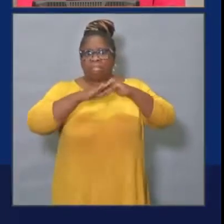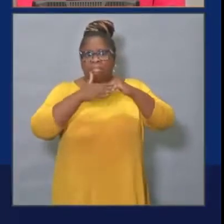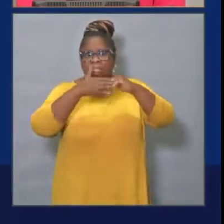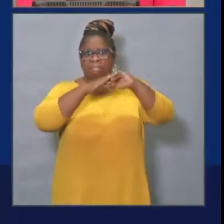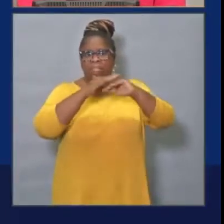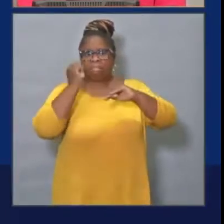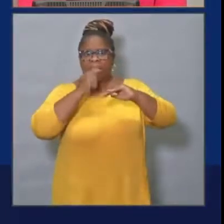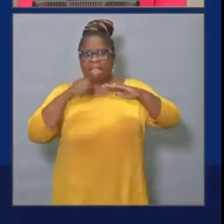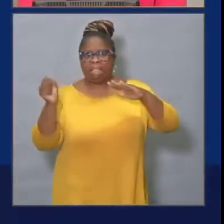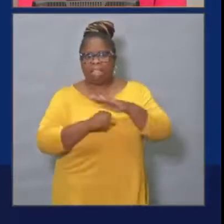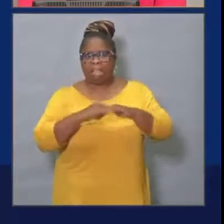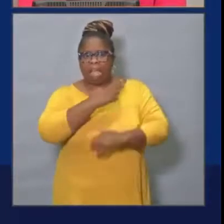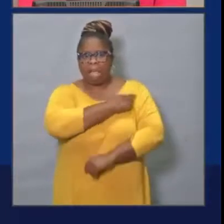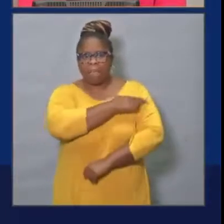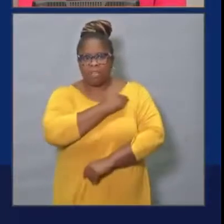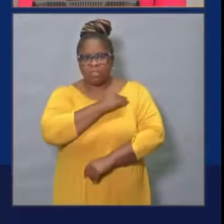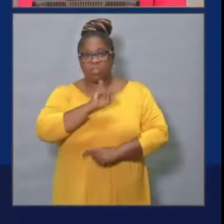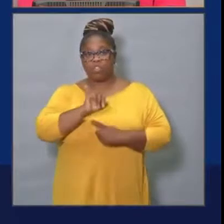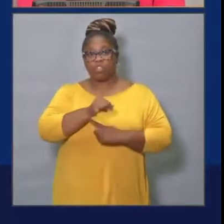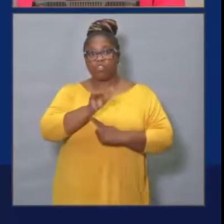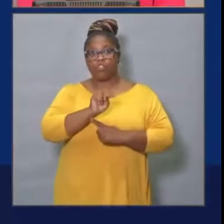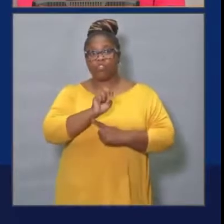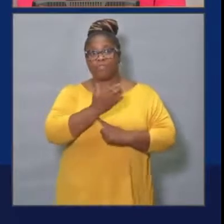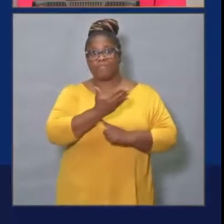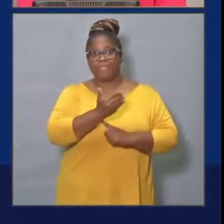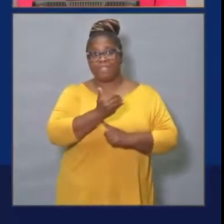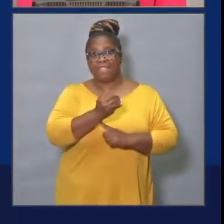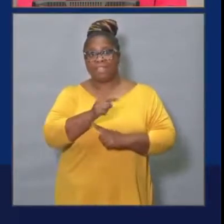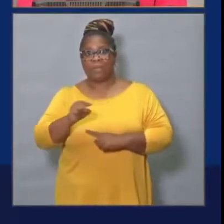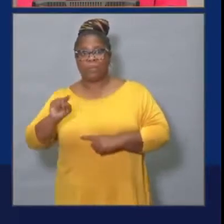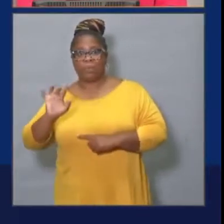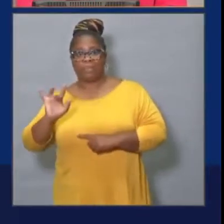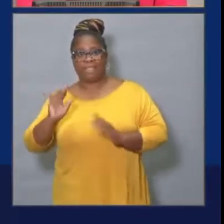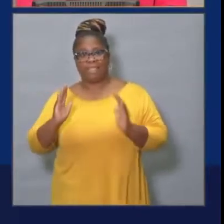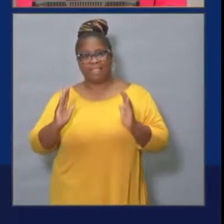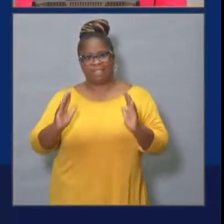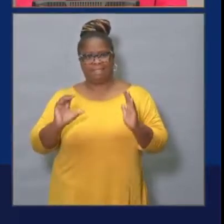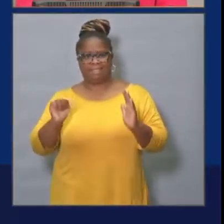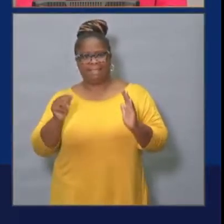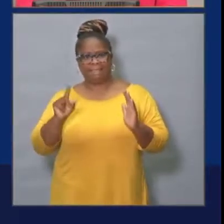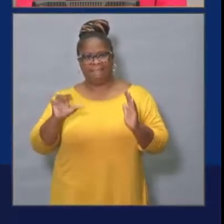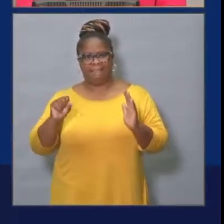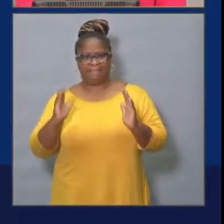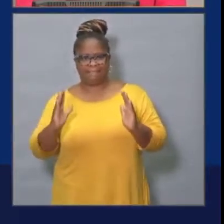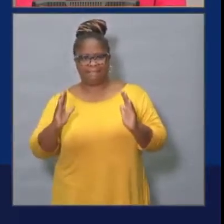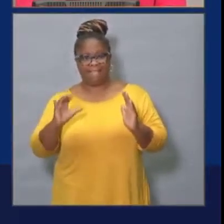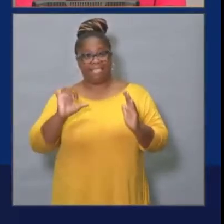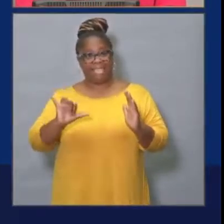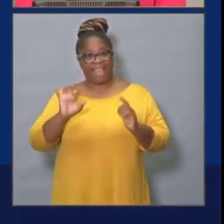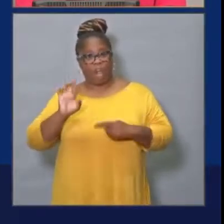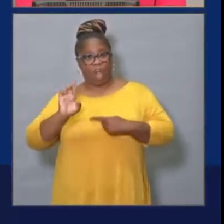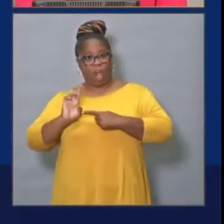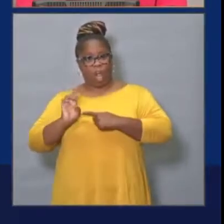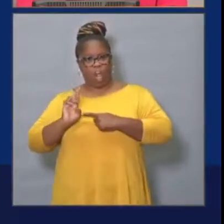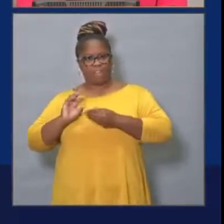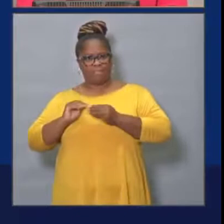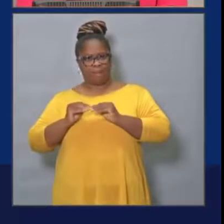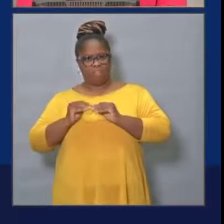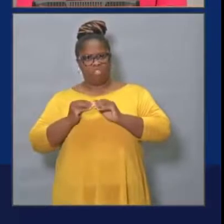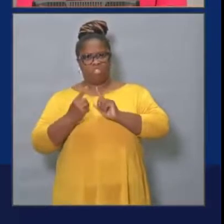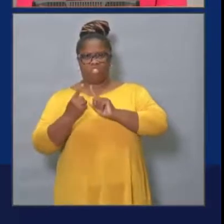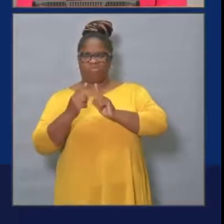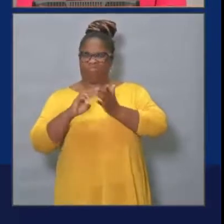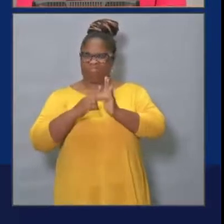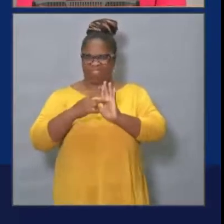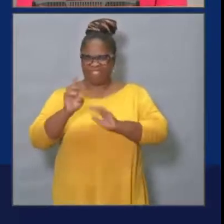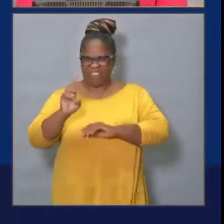seen between June 15th and June 25th told the model that that effective transmission number, or that R, had increased a couple